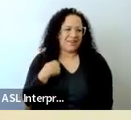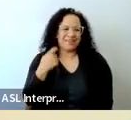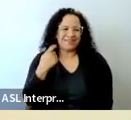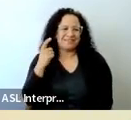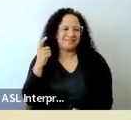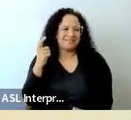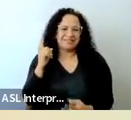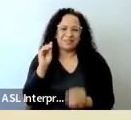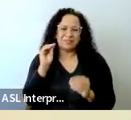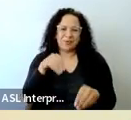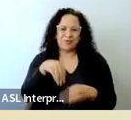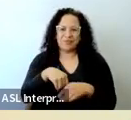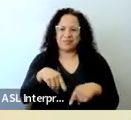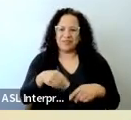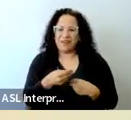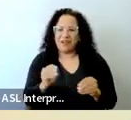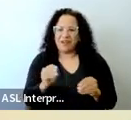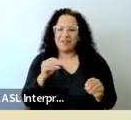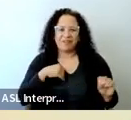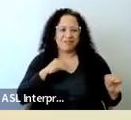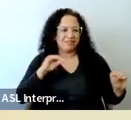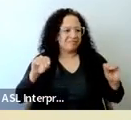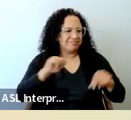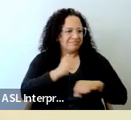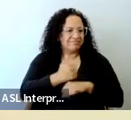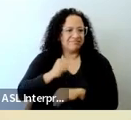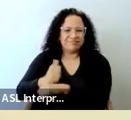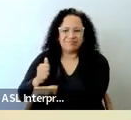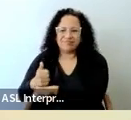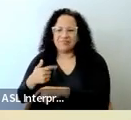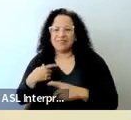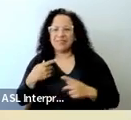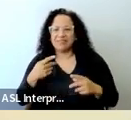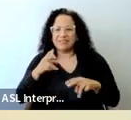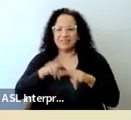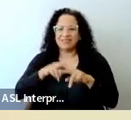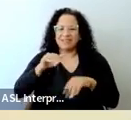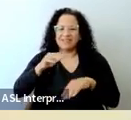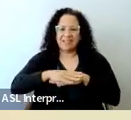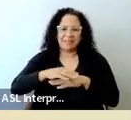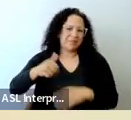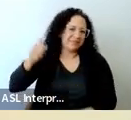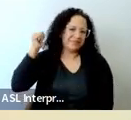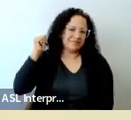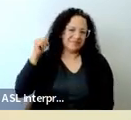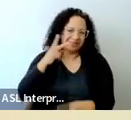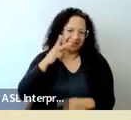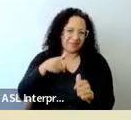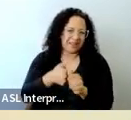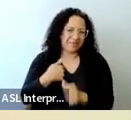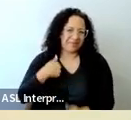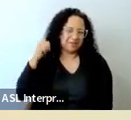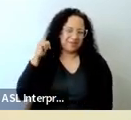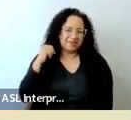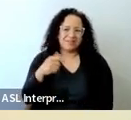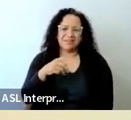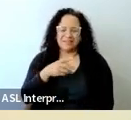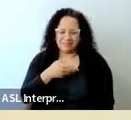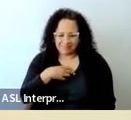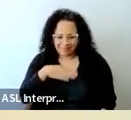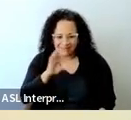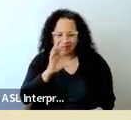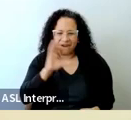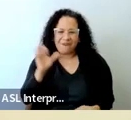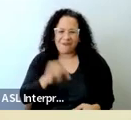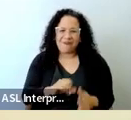into this office and had some things put in and I was pulling out at that table behind me was covered yesterday, actually, or 2 days ago with old binders from